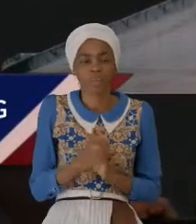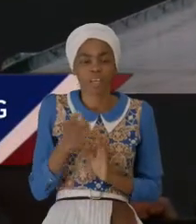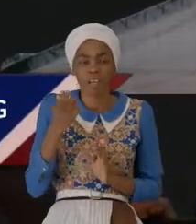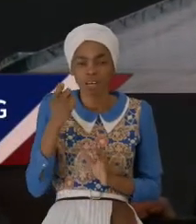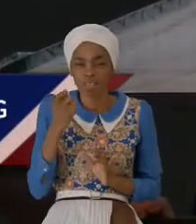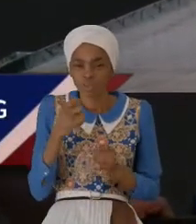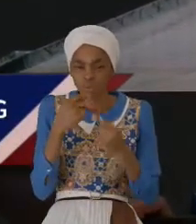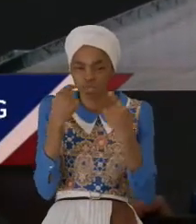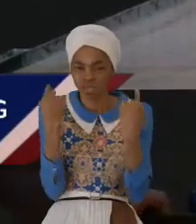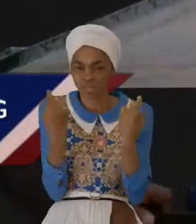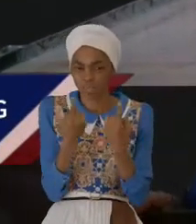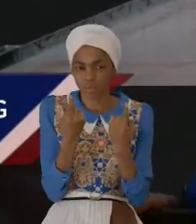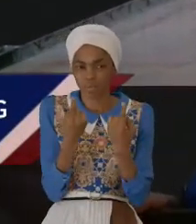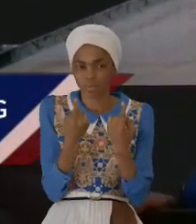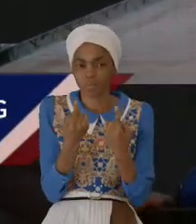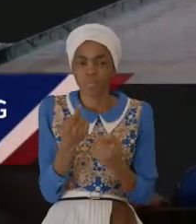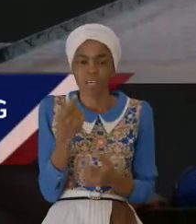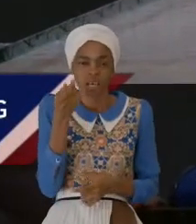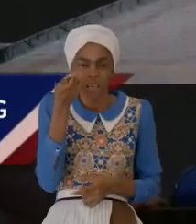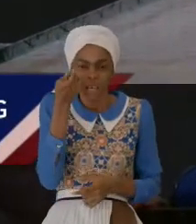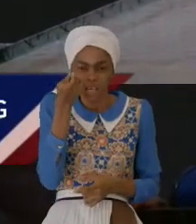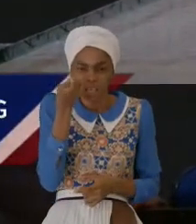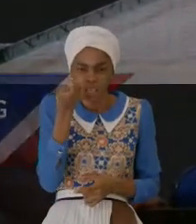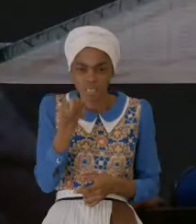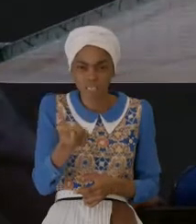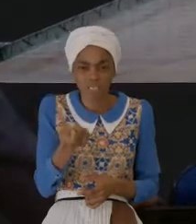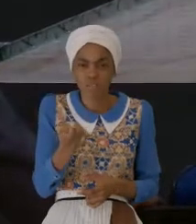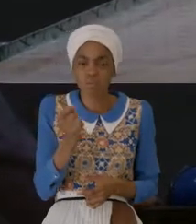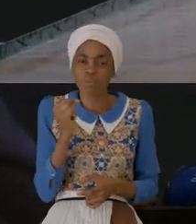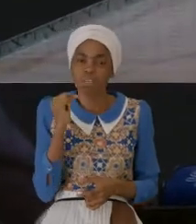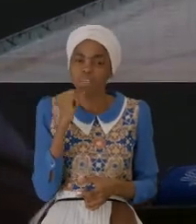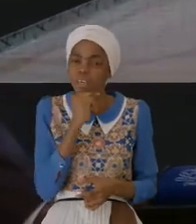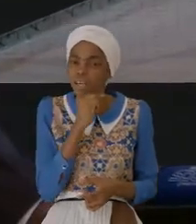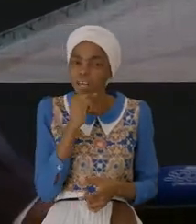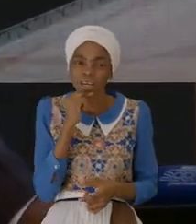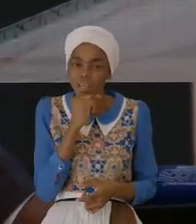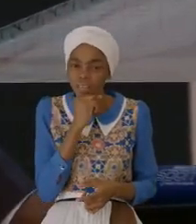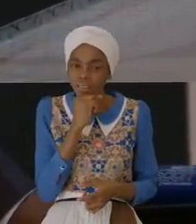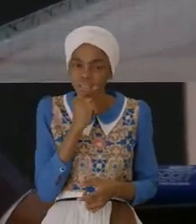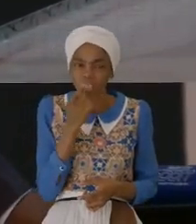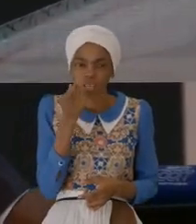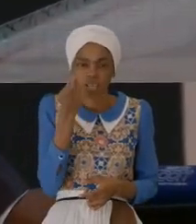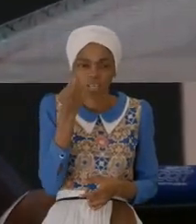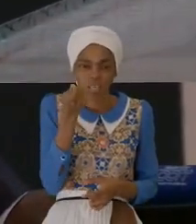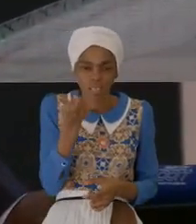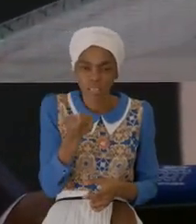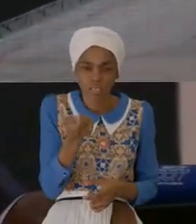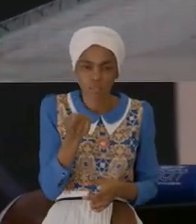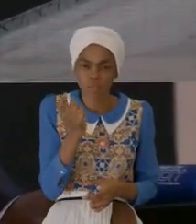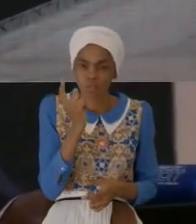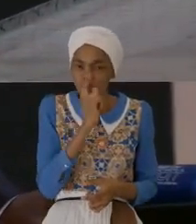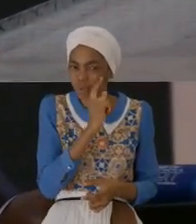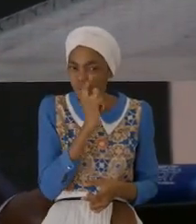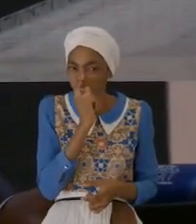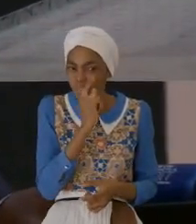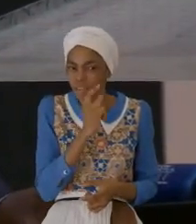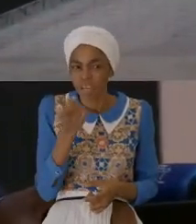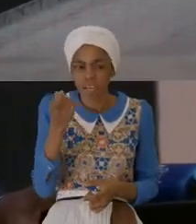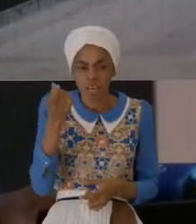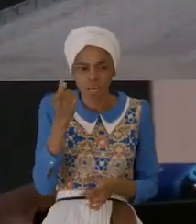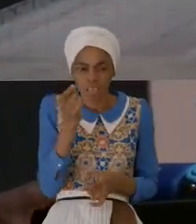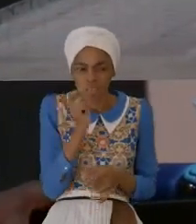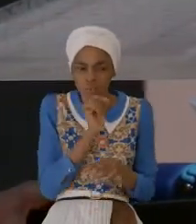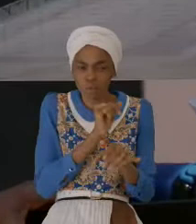sinfulness a little exaggeration a literal lie a little deception